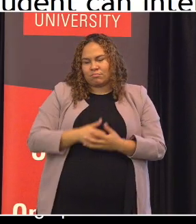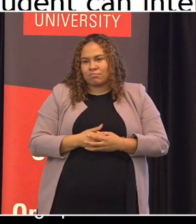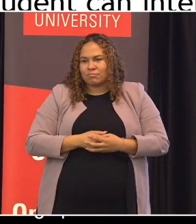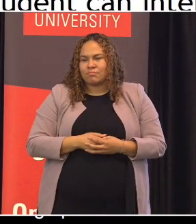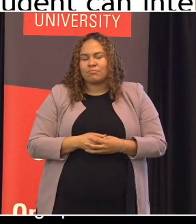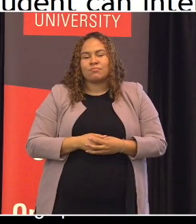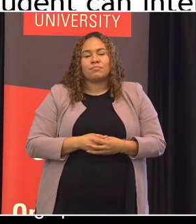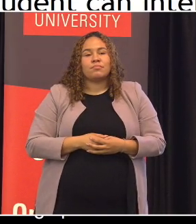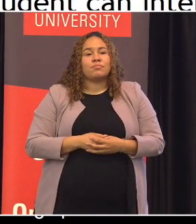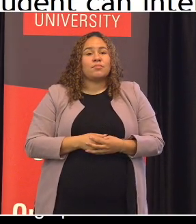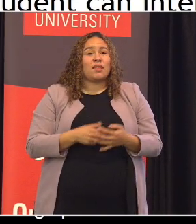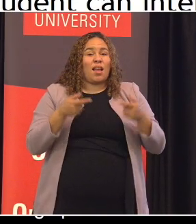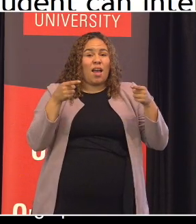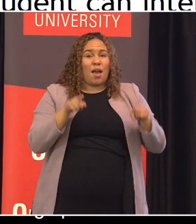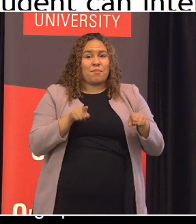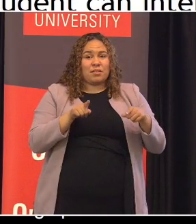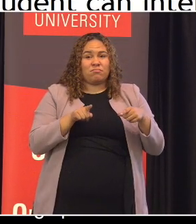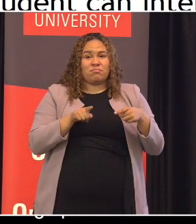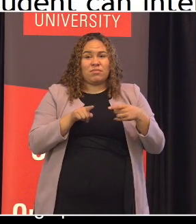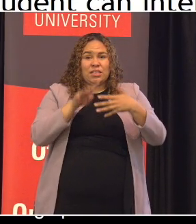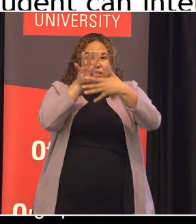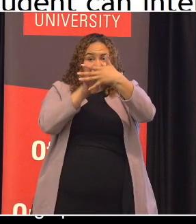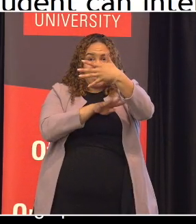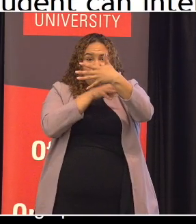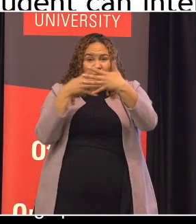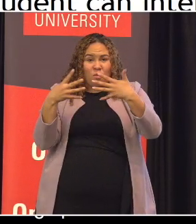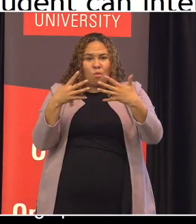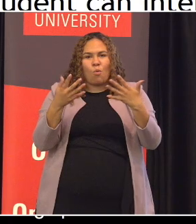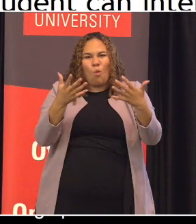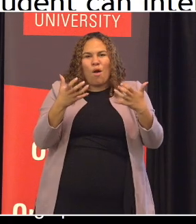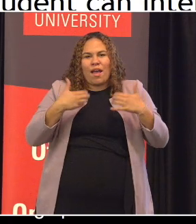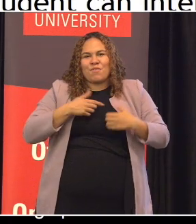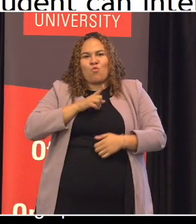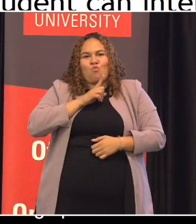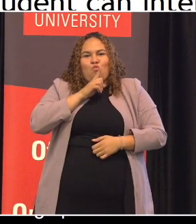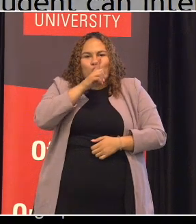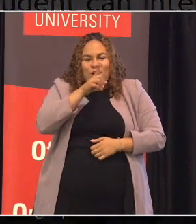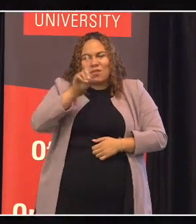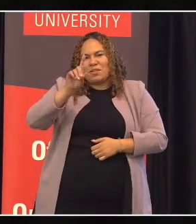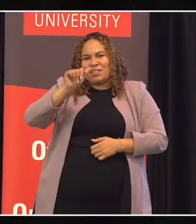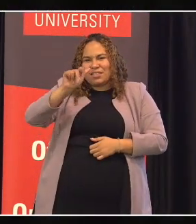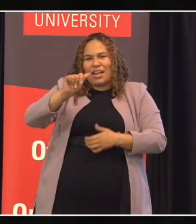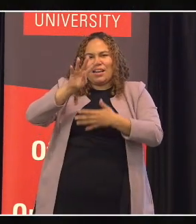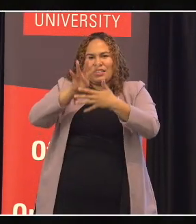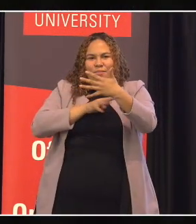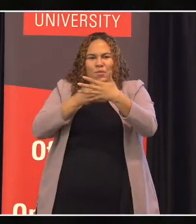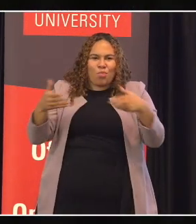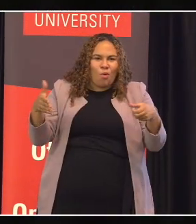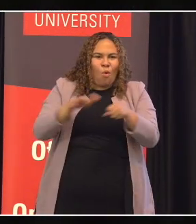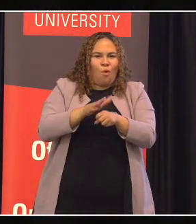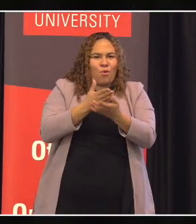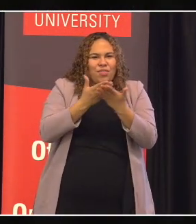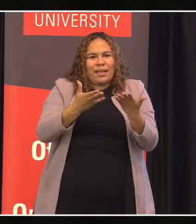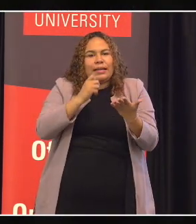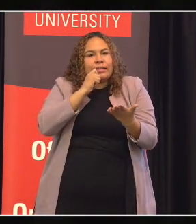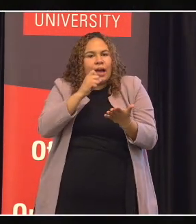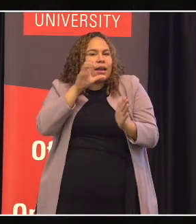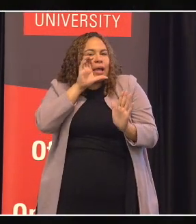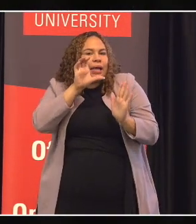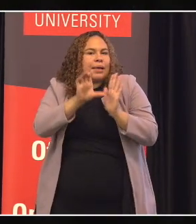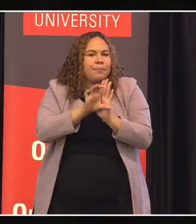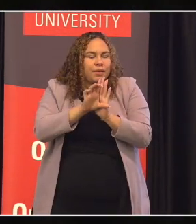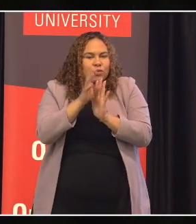When we put in a table, we want to put in the real data table, right? The whole thing, not an image of a table,